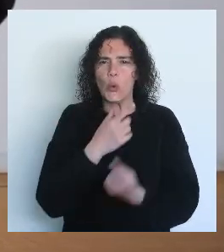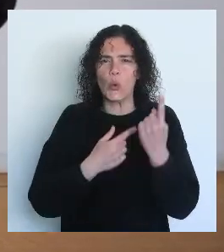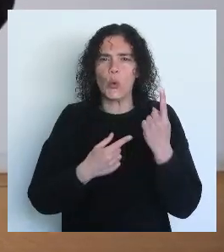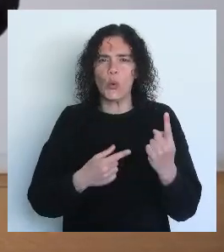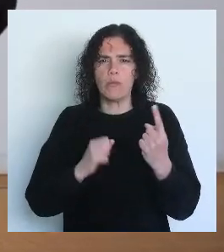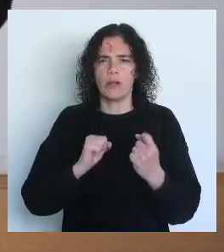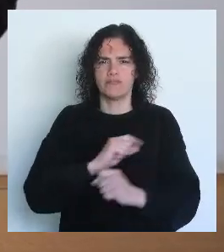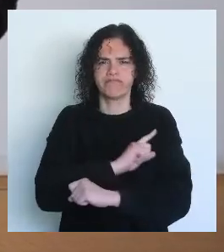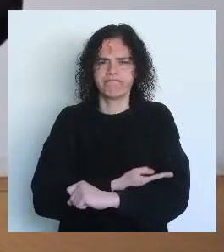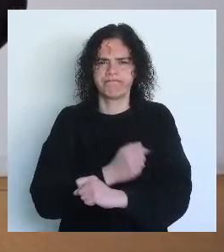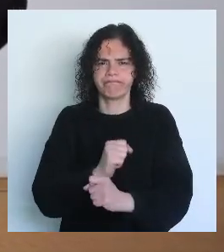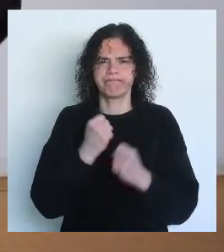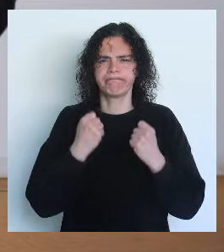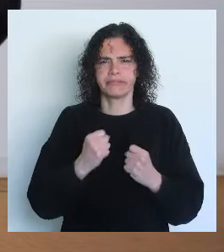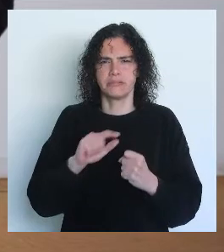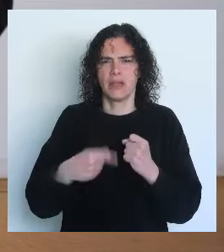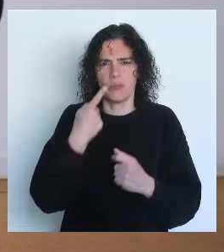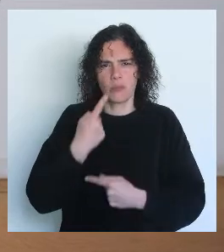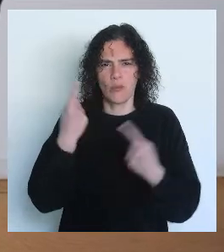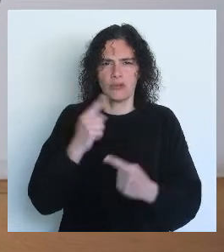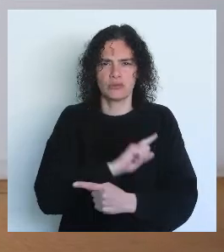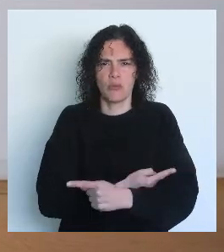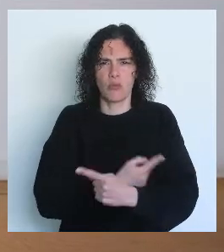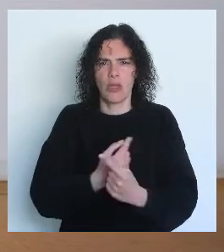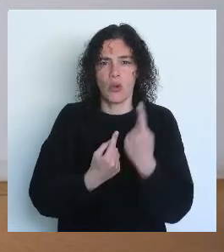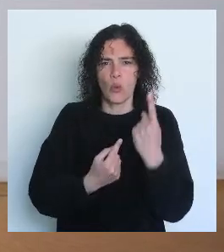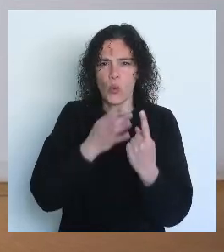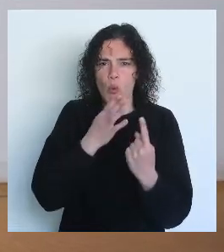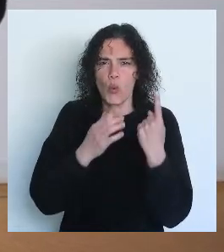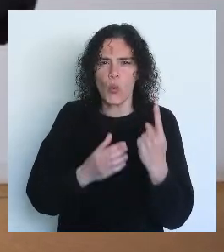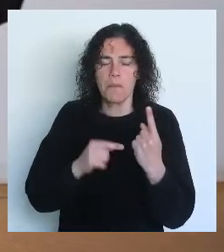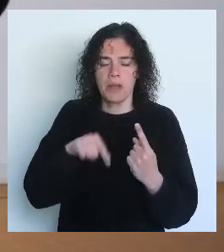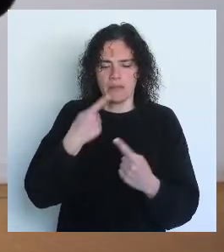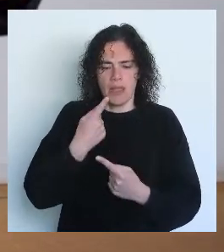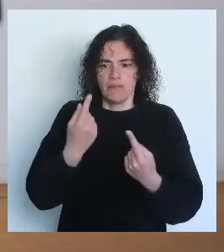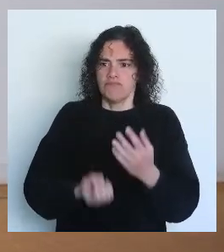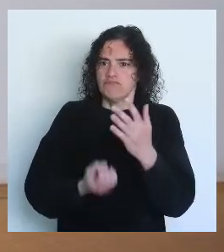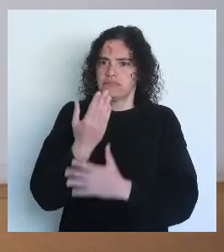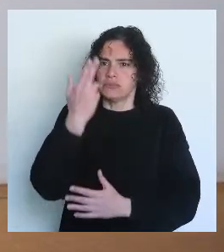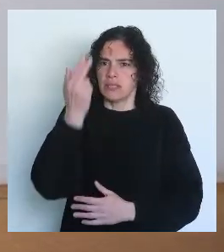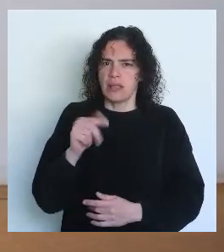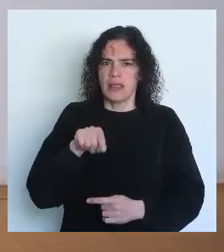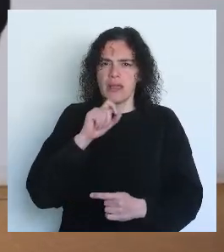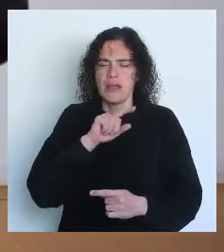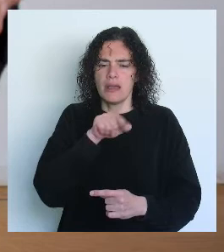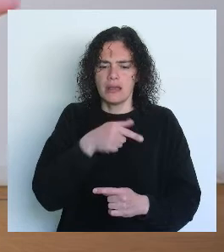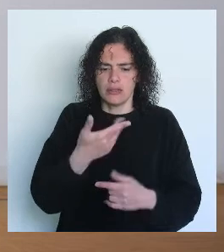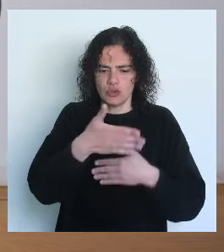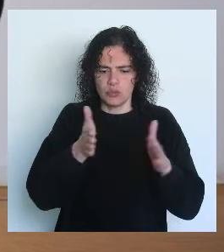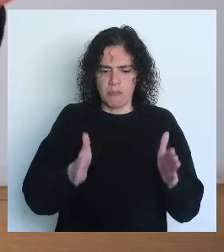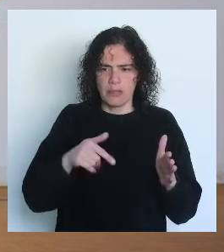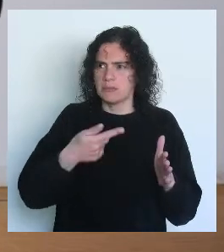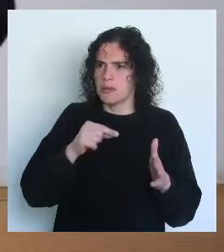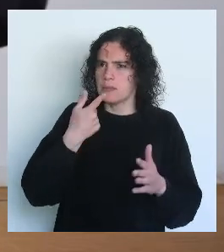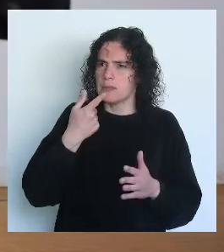one color and the power, the suggestive power of one color create the painting and affect